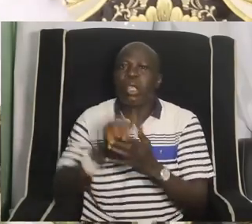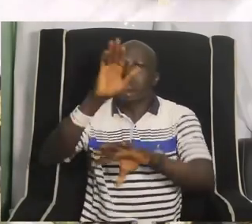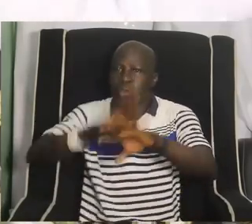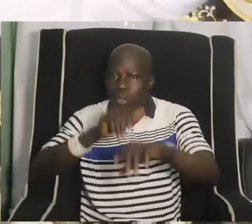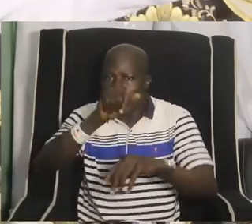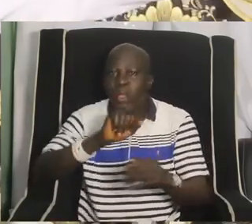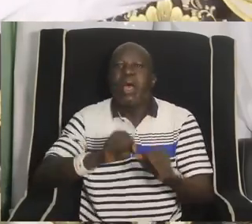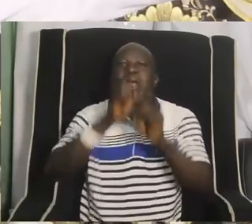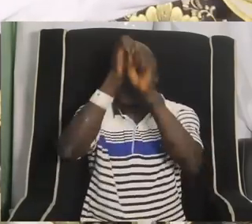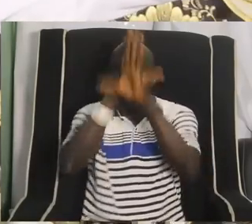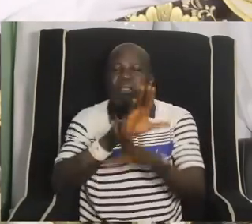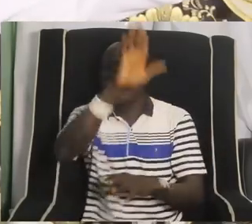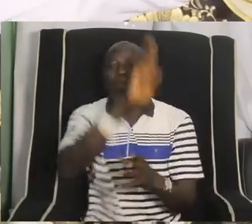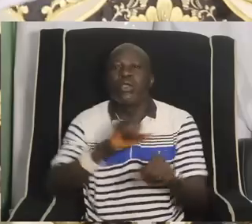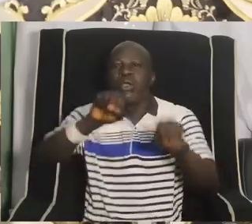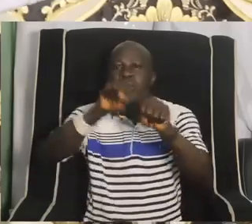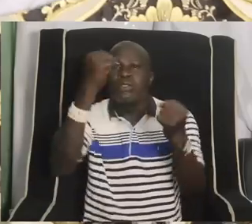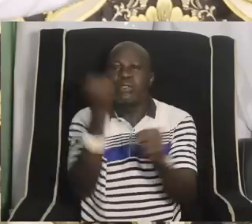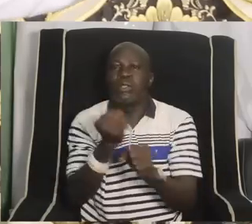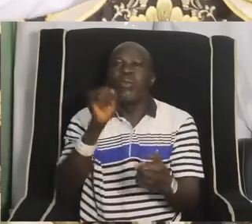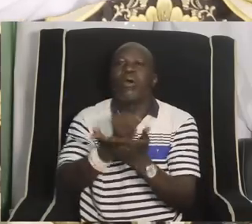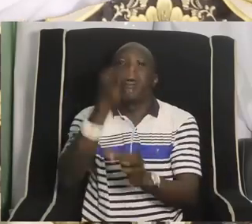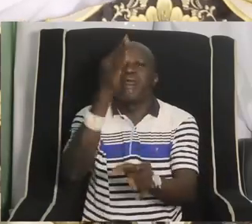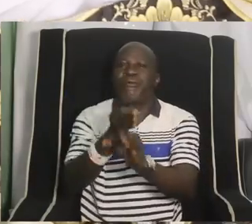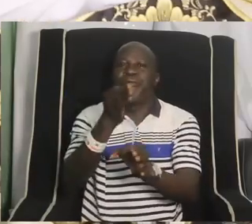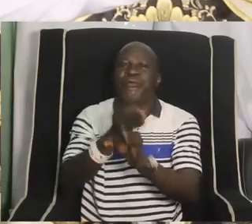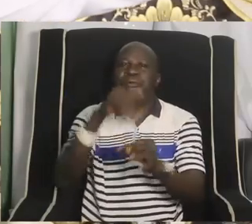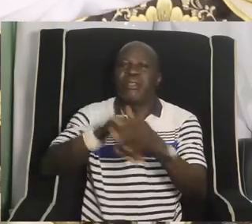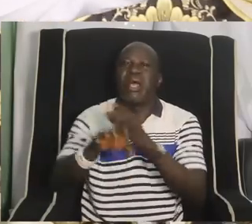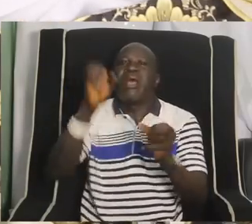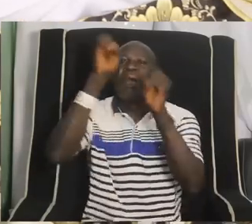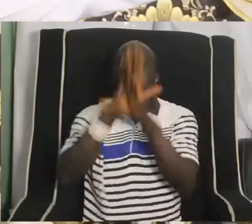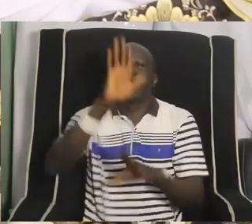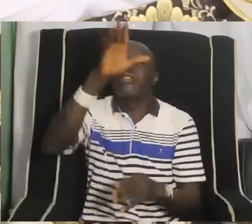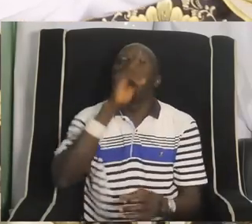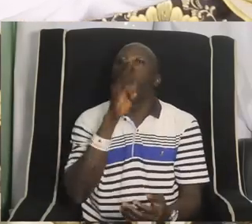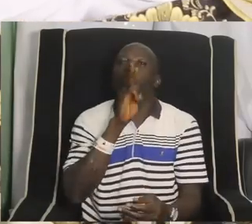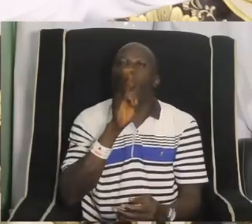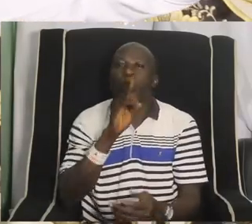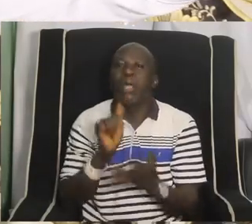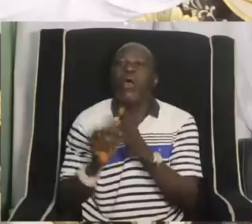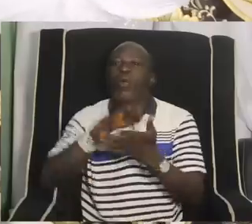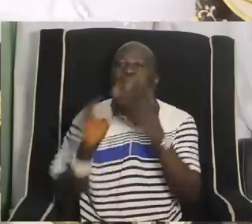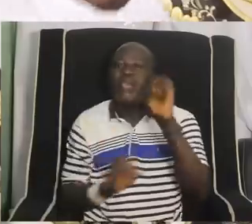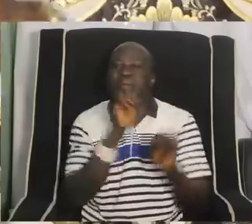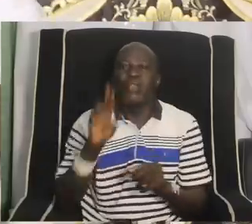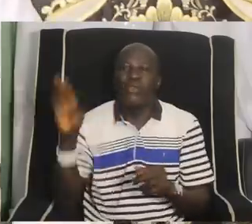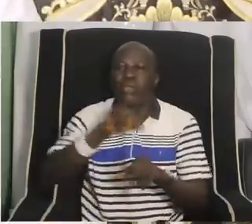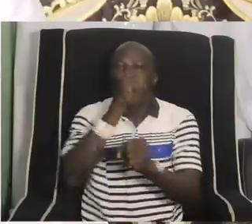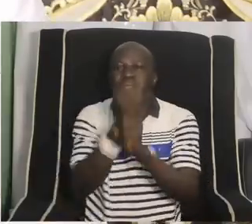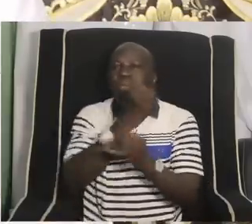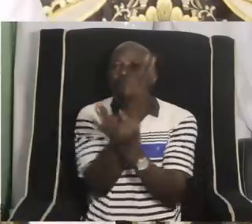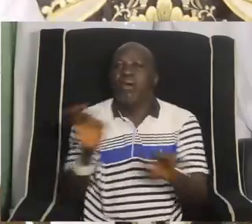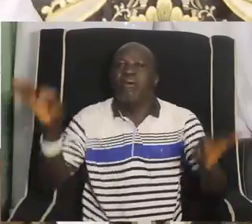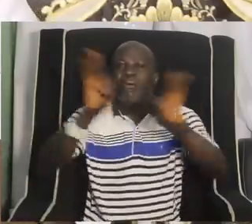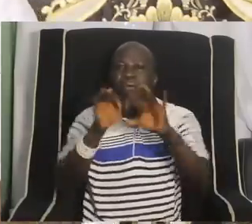you. I sanctify your symbol of faith in the name of Jesus. I bless the water. Whatever you use as a symbol of faith, I